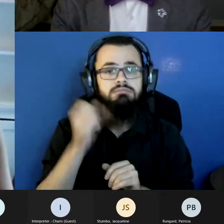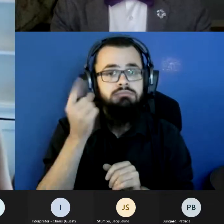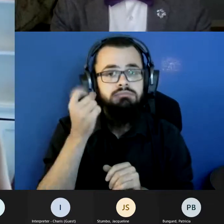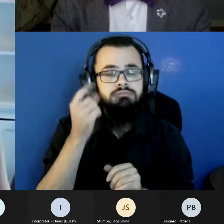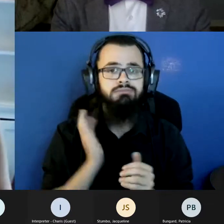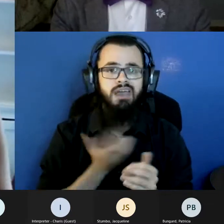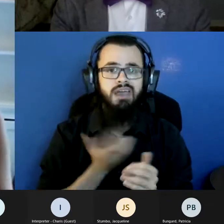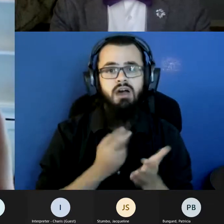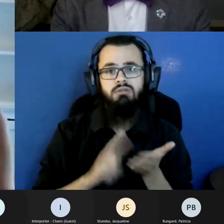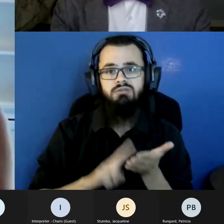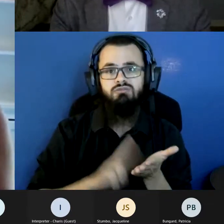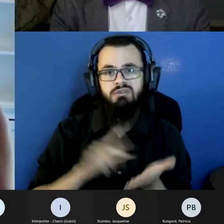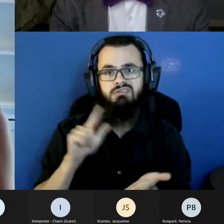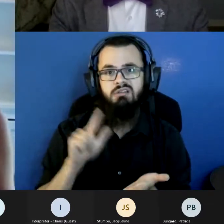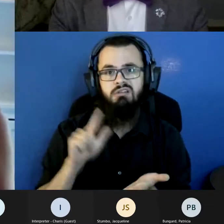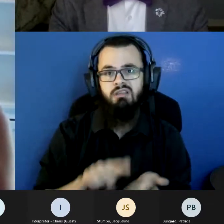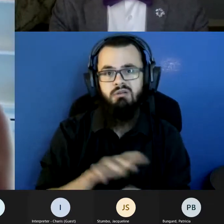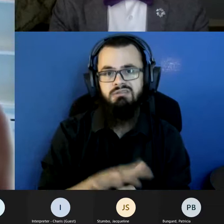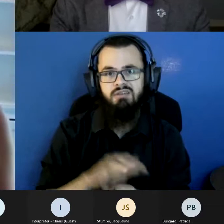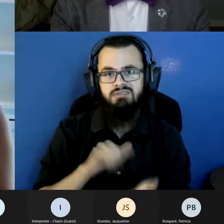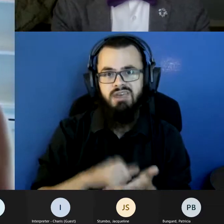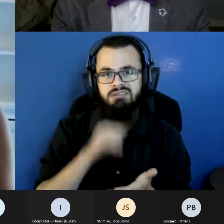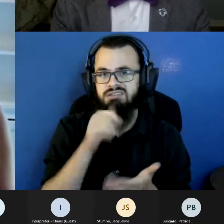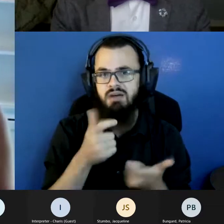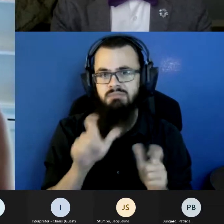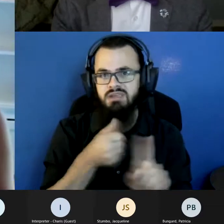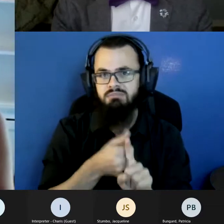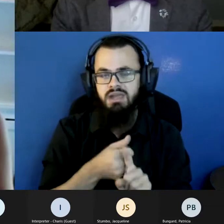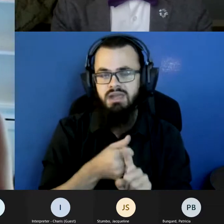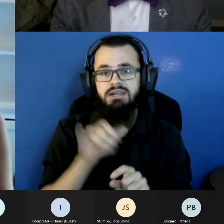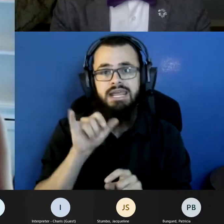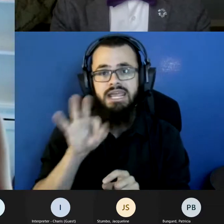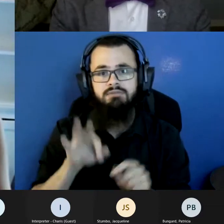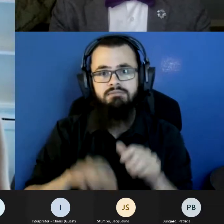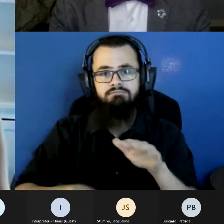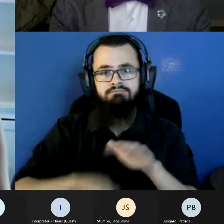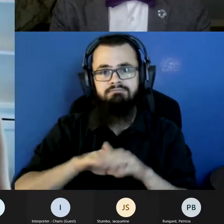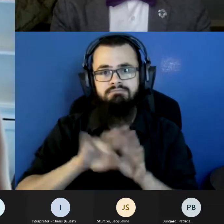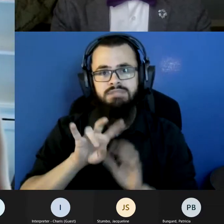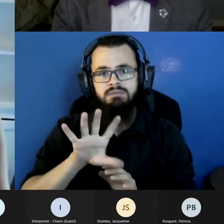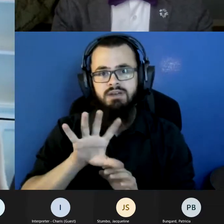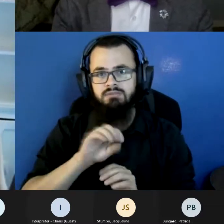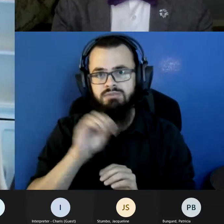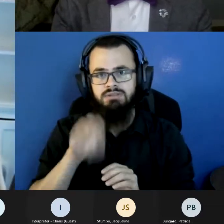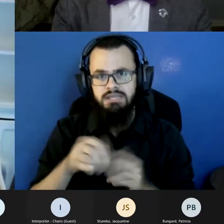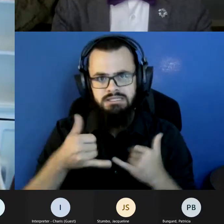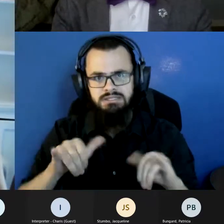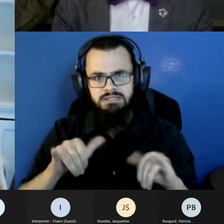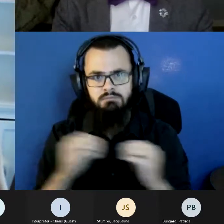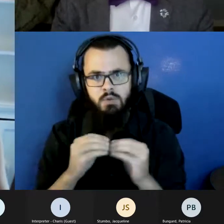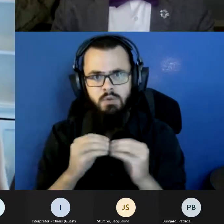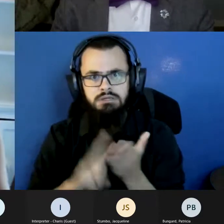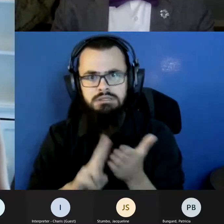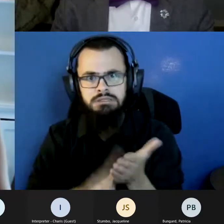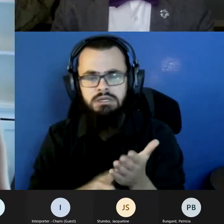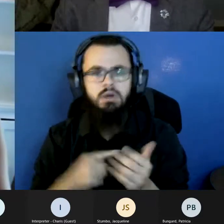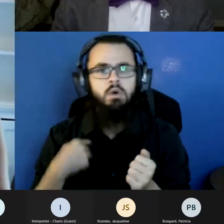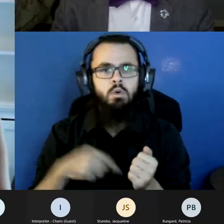most classes. Where we are, we're exploring different rooms or different configurations. We're also